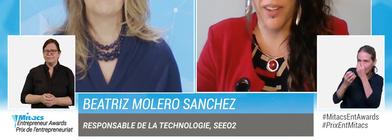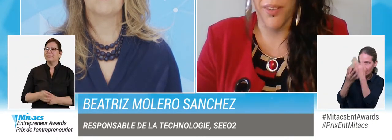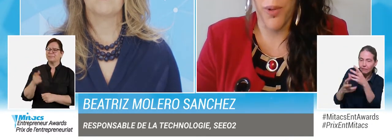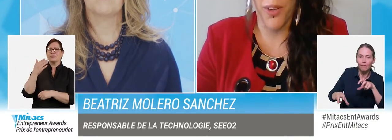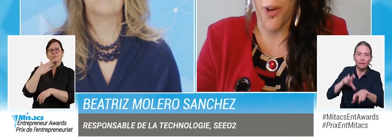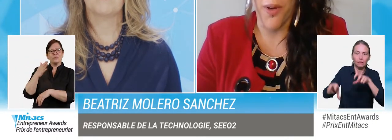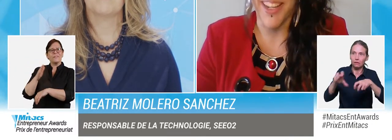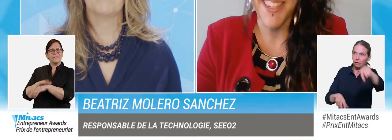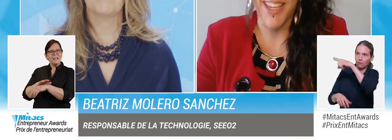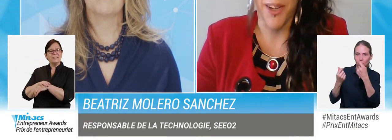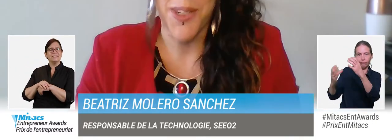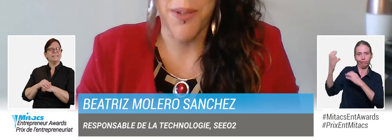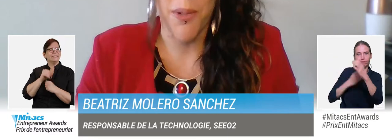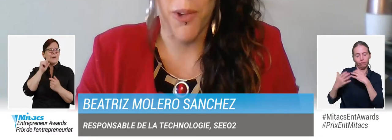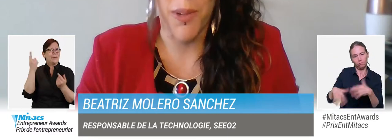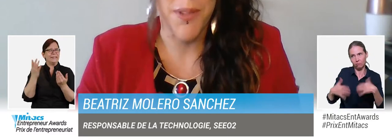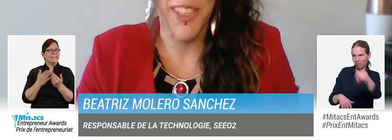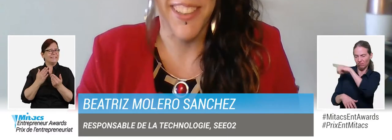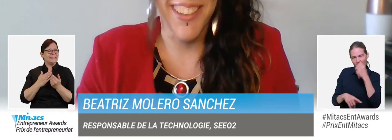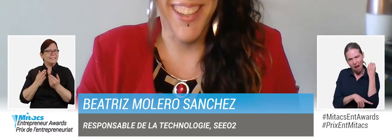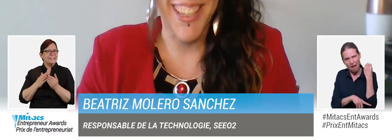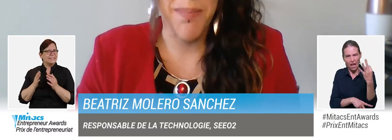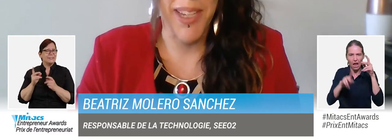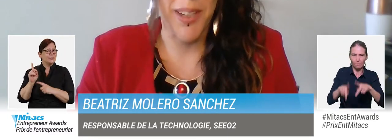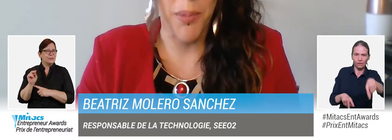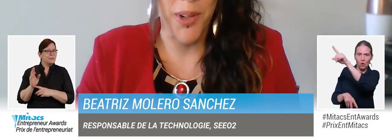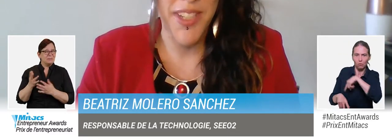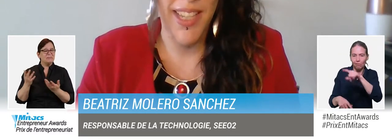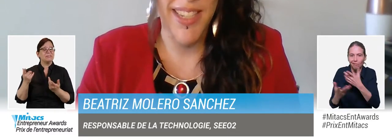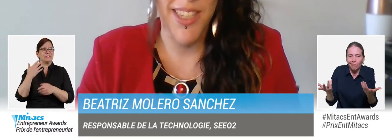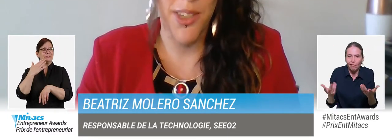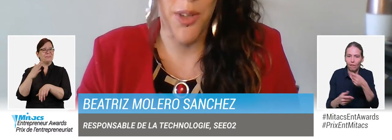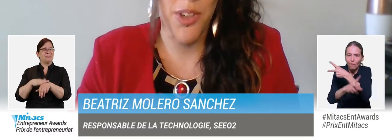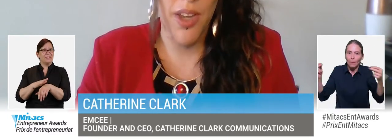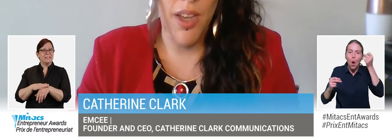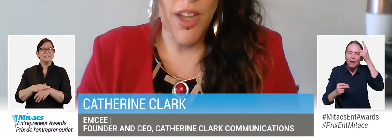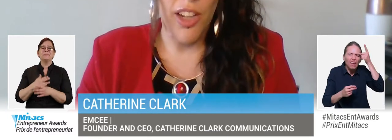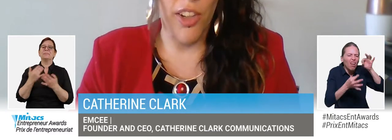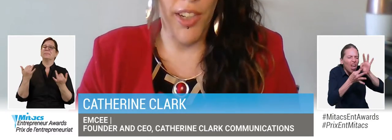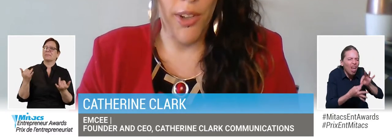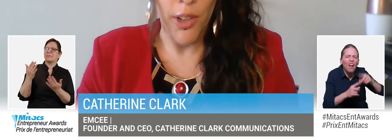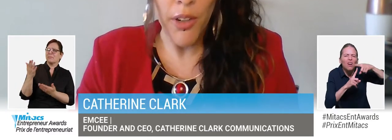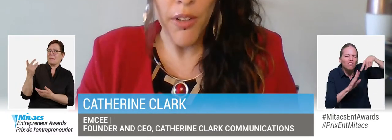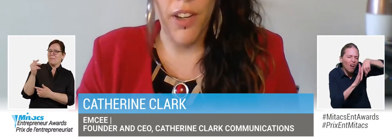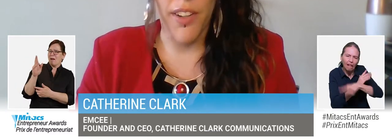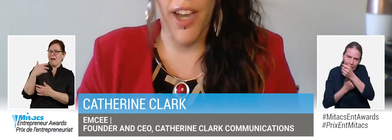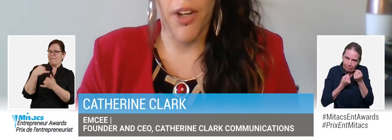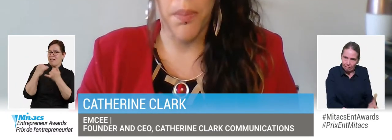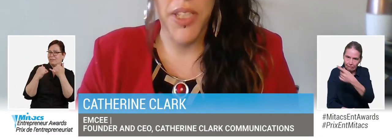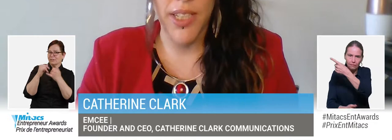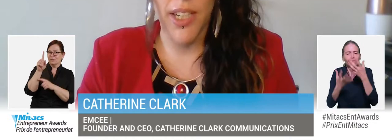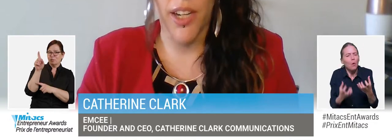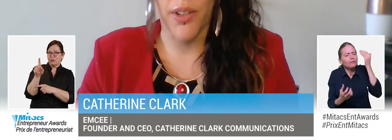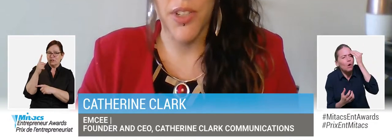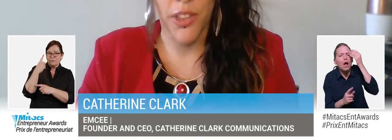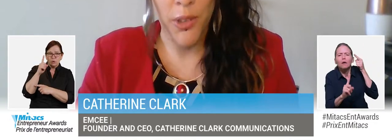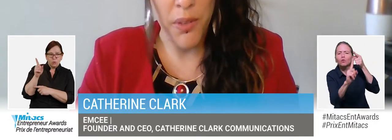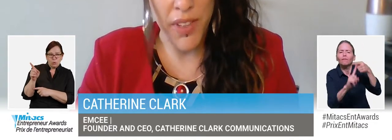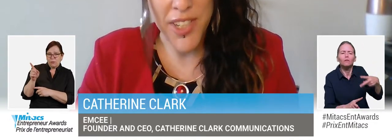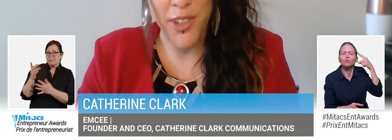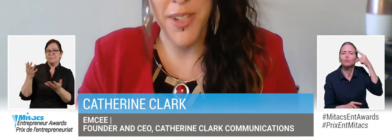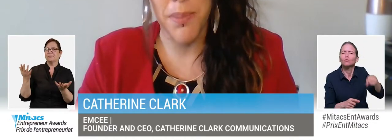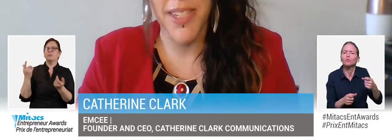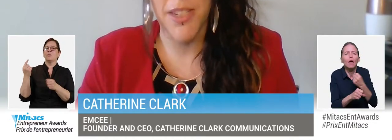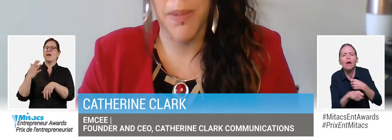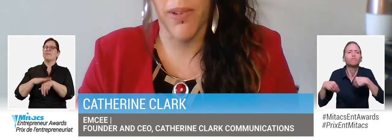you know, we know it inside out, so we're always going to explain it more. So that's a huge learning curve on how to pitch it, how to talk